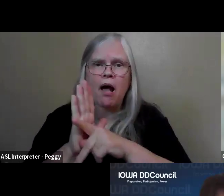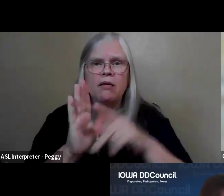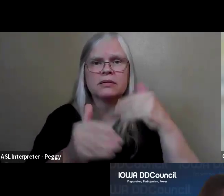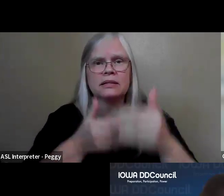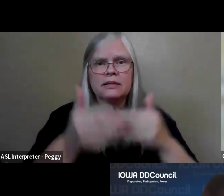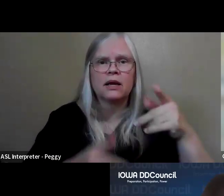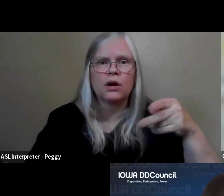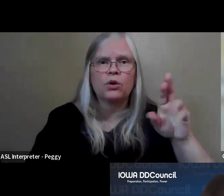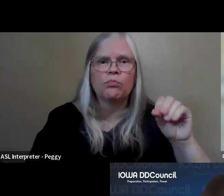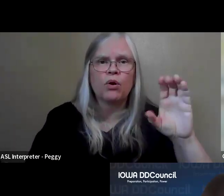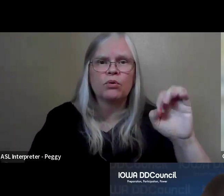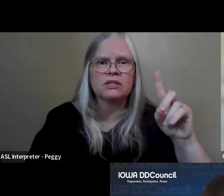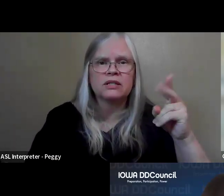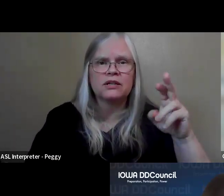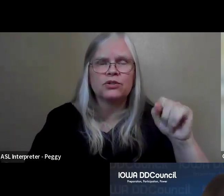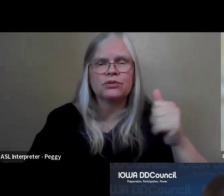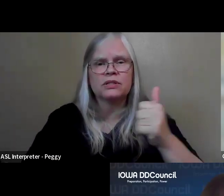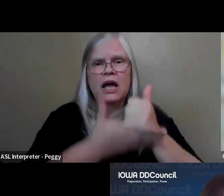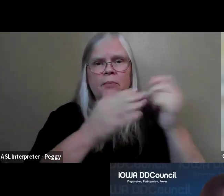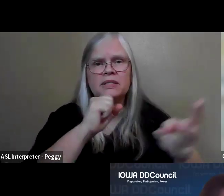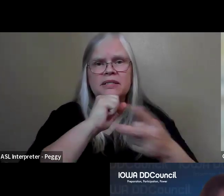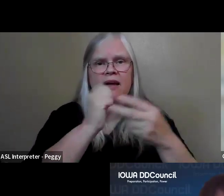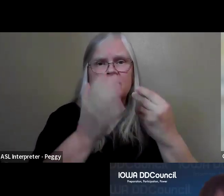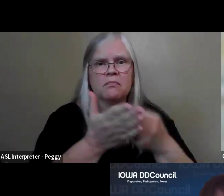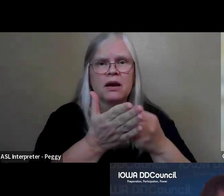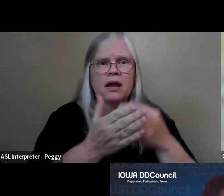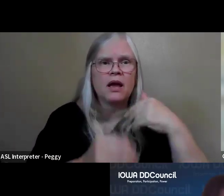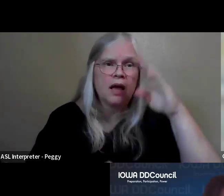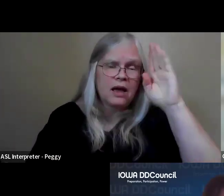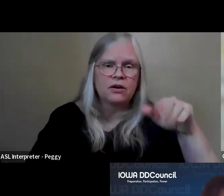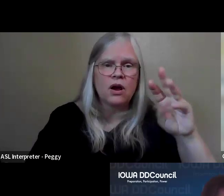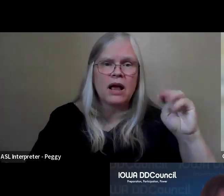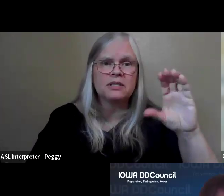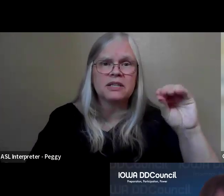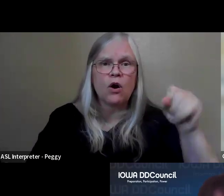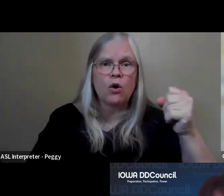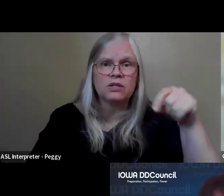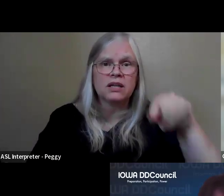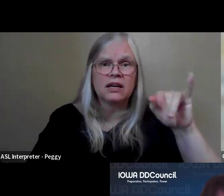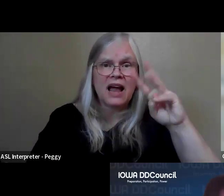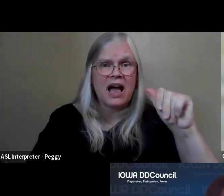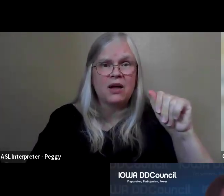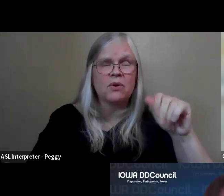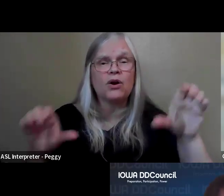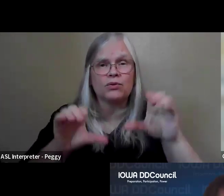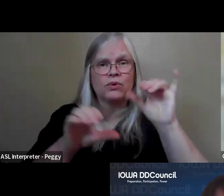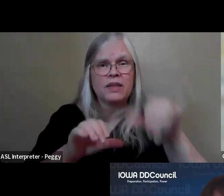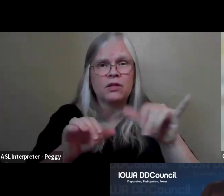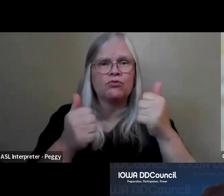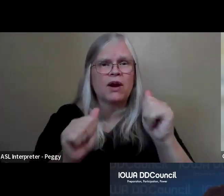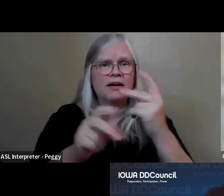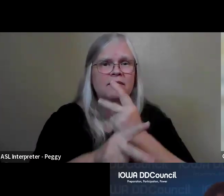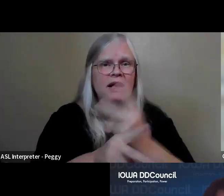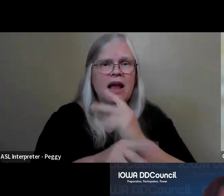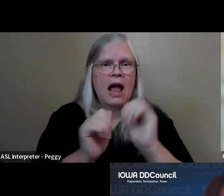that would save money. I know the MCOs in Iowa right now are doing that. They're trying to figure out how